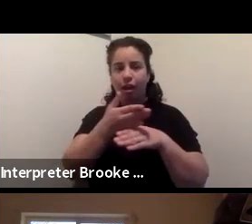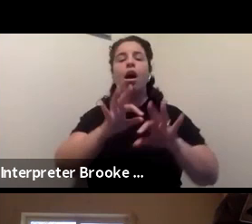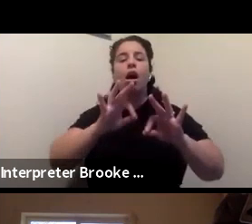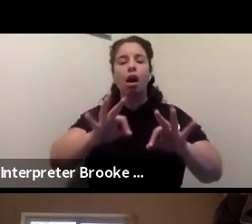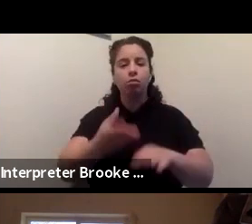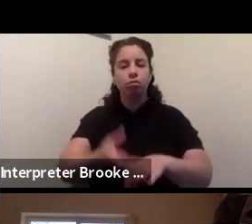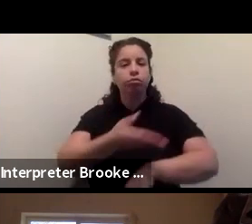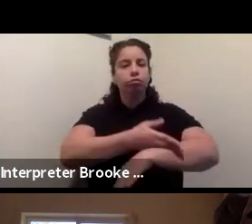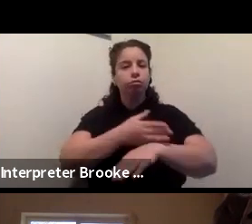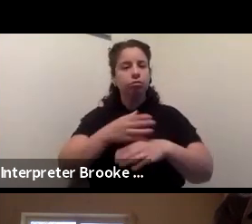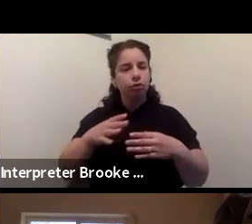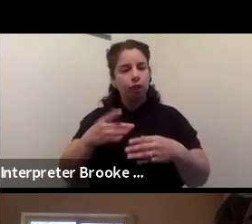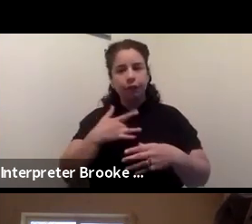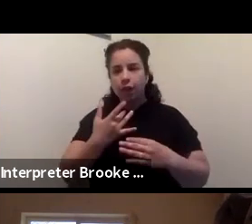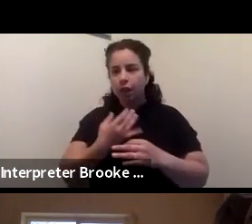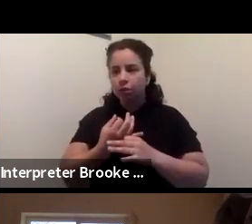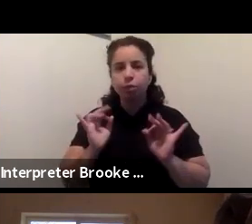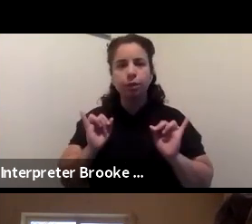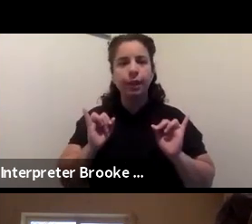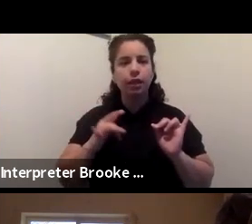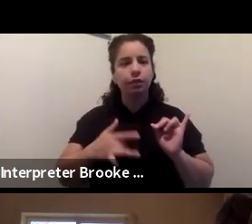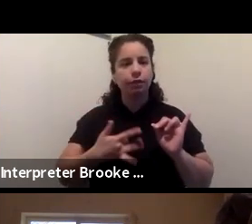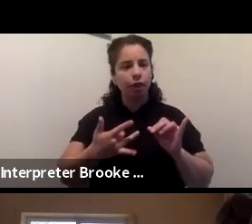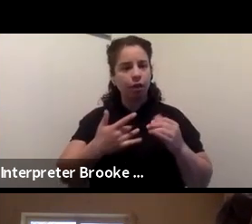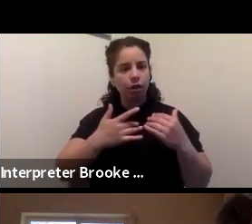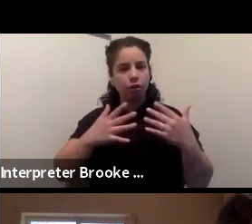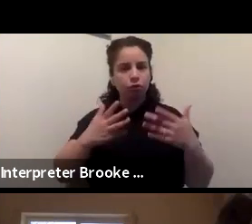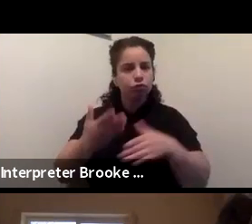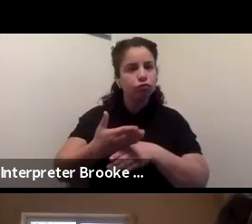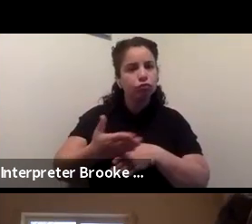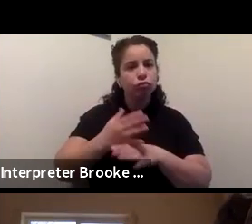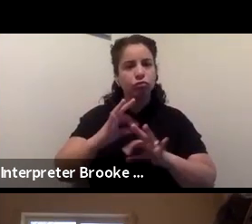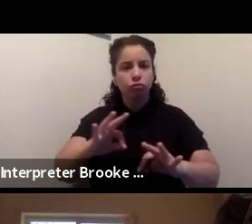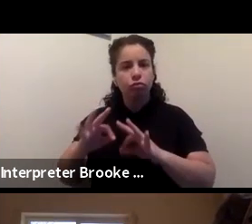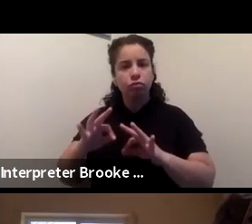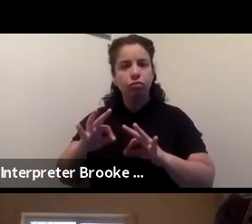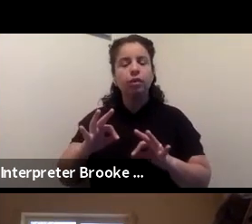flexibility, and greater opportunity to build relationship and to